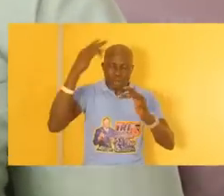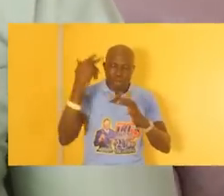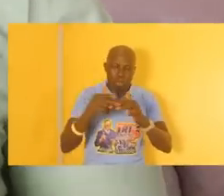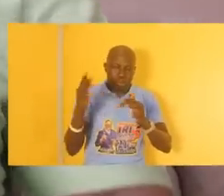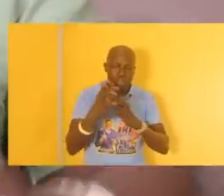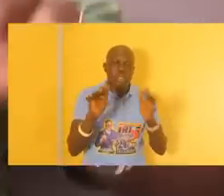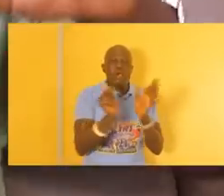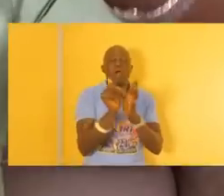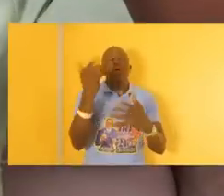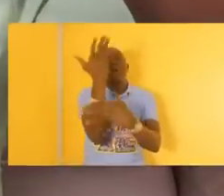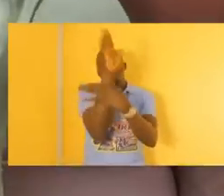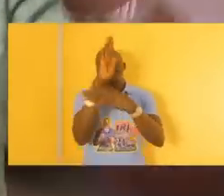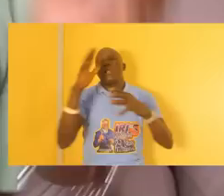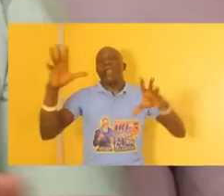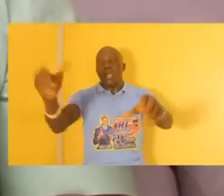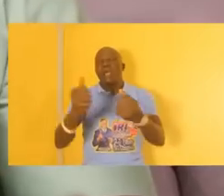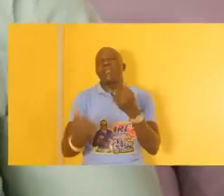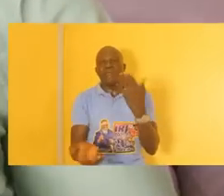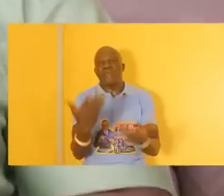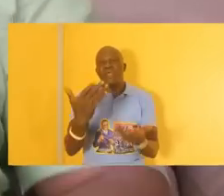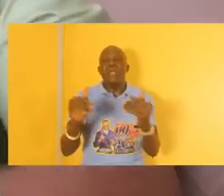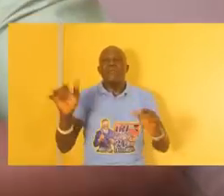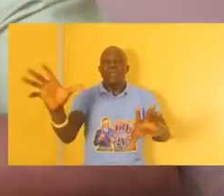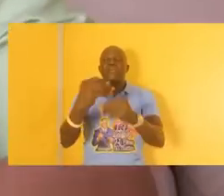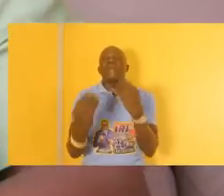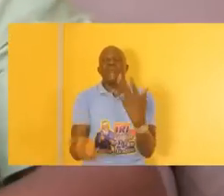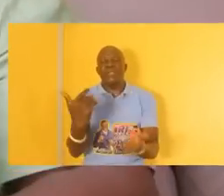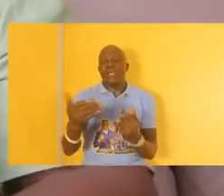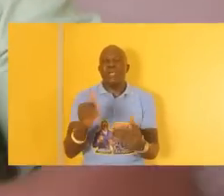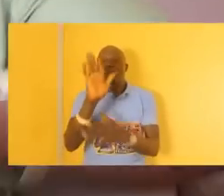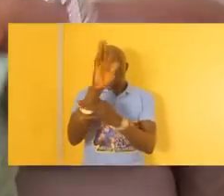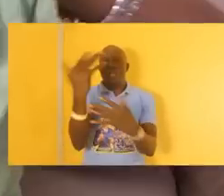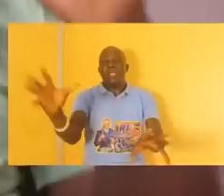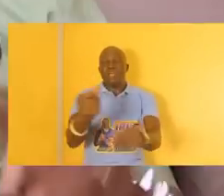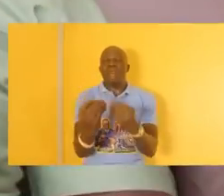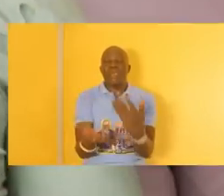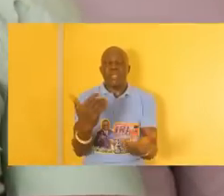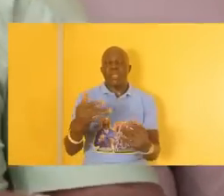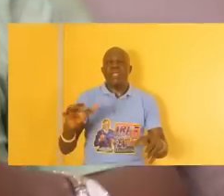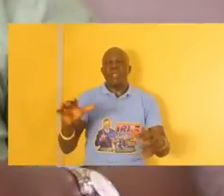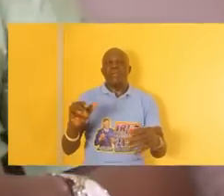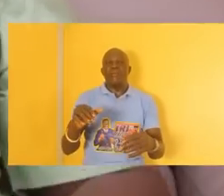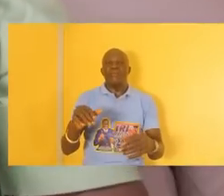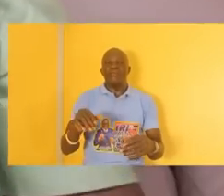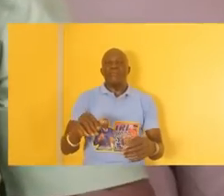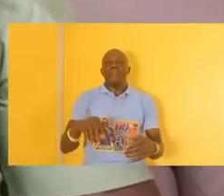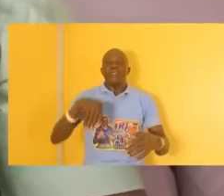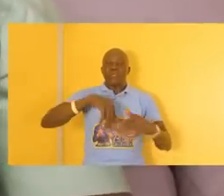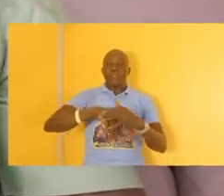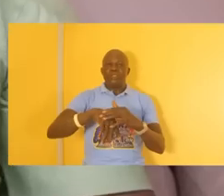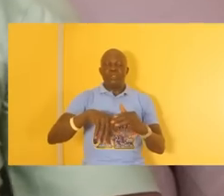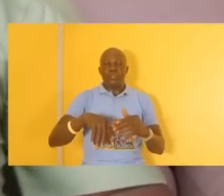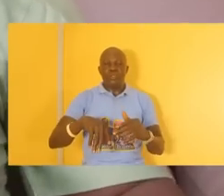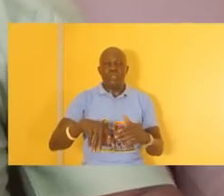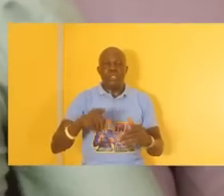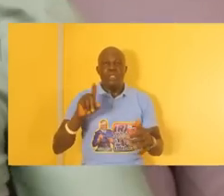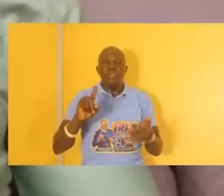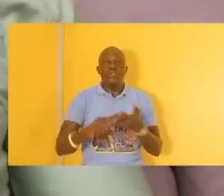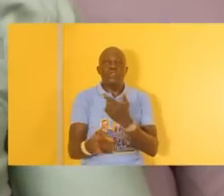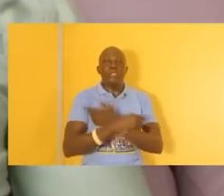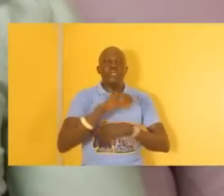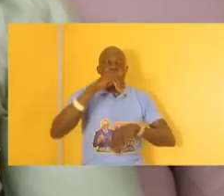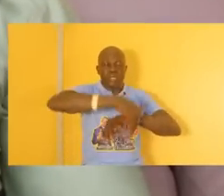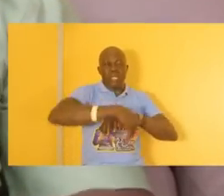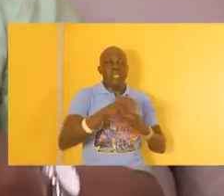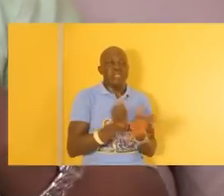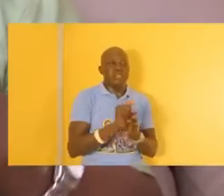today. Jesus are gbadu afa won to support. Let me quickly pray for the support of the ministry titans. Awon to sorry to sorry. The people that pray come to offering. Awon to se bidi.